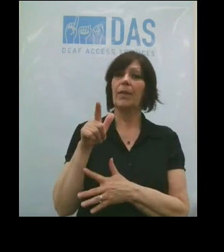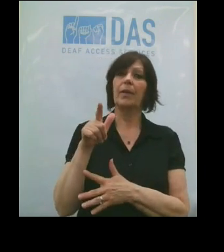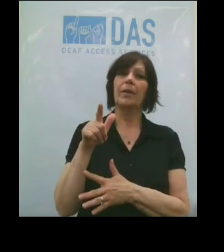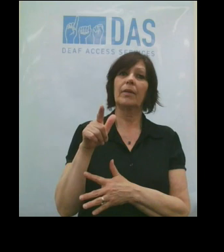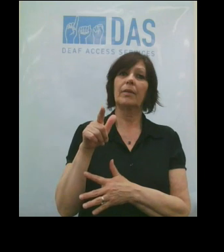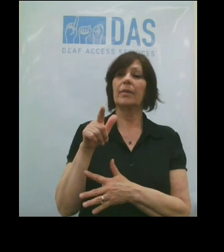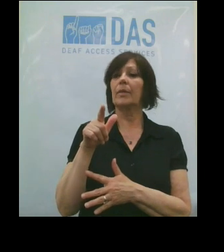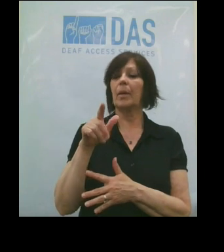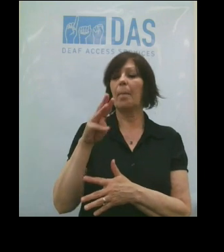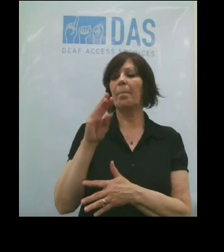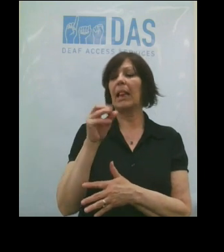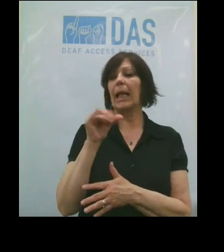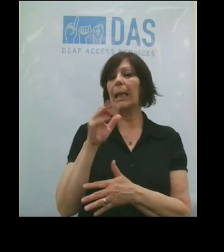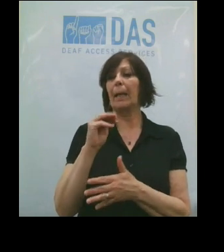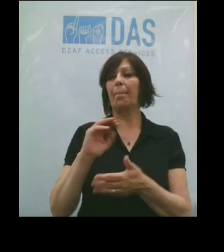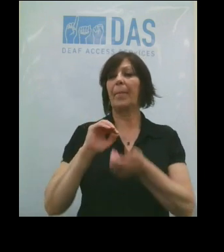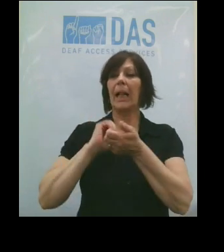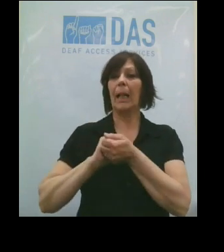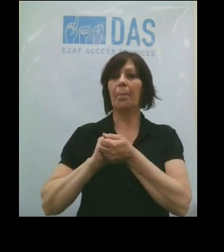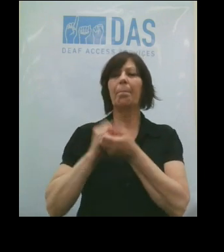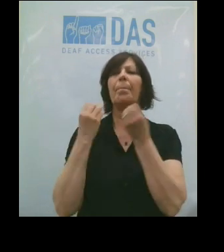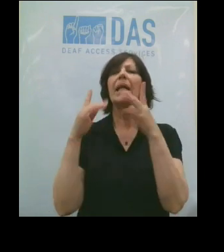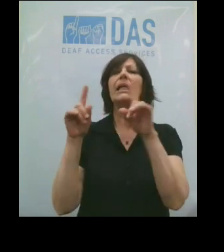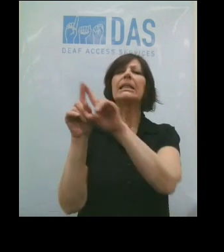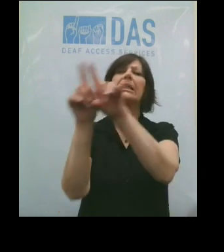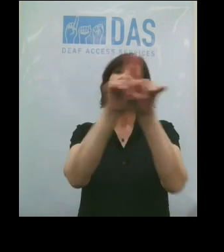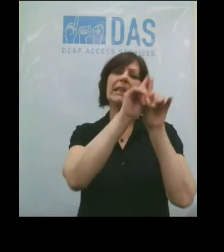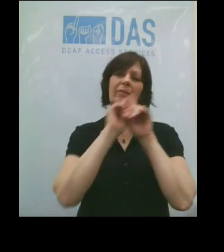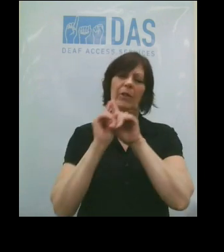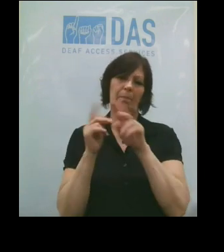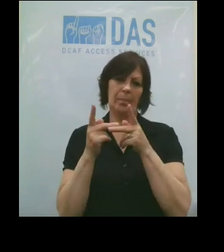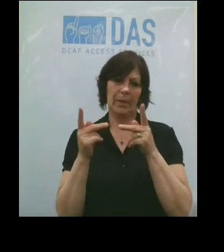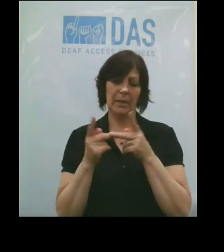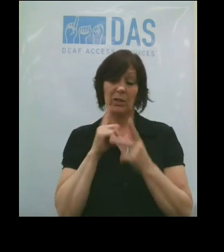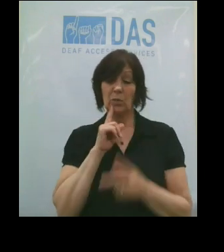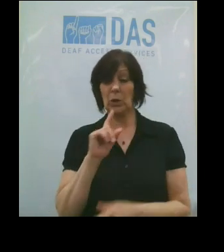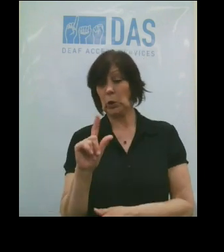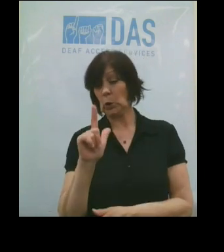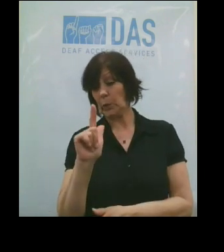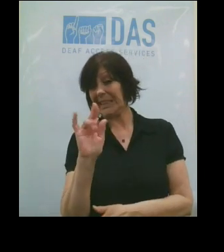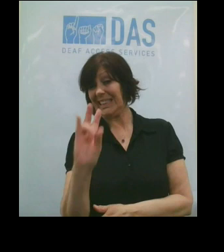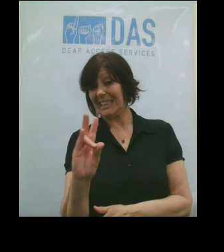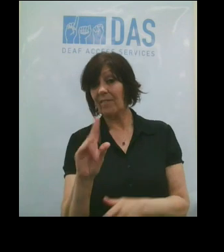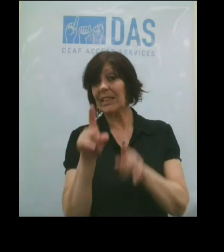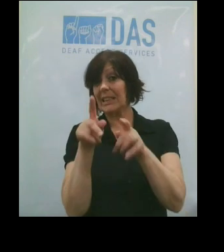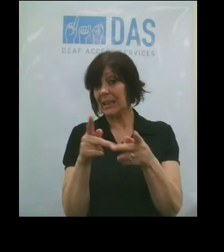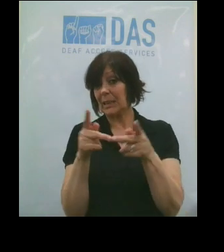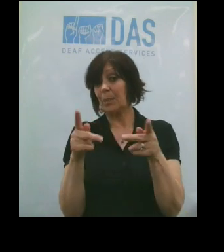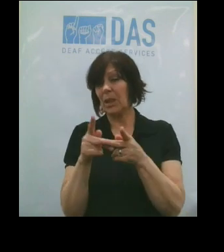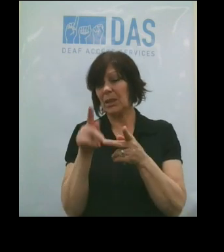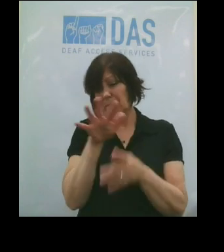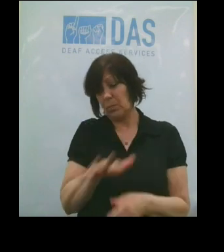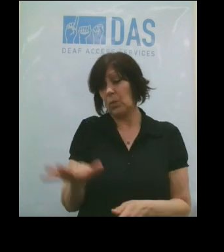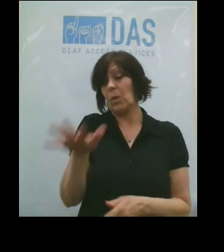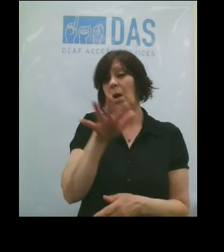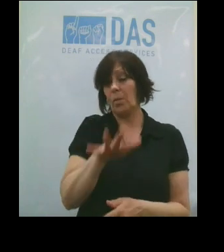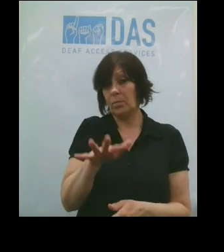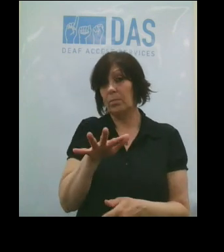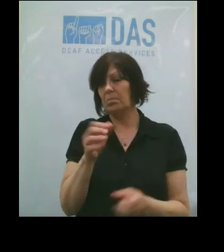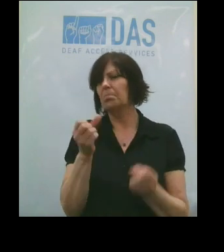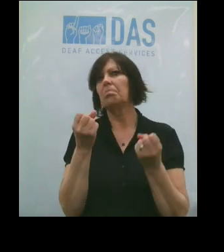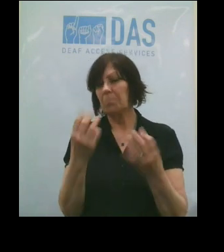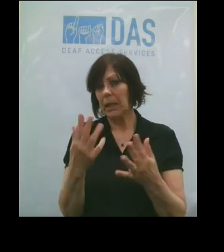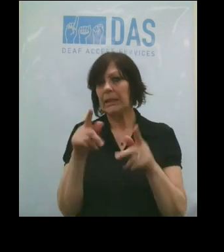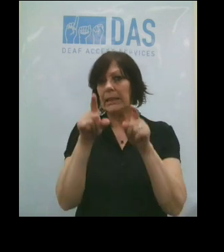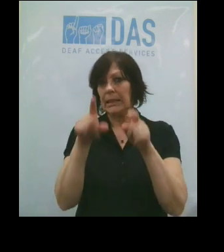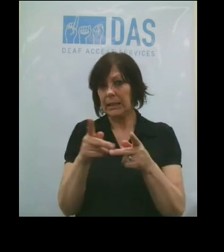Millennium Collaborative at many different locations in our region. There's actually 27 testing sites in our region, and